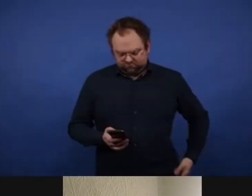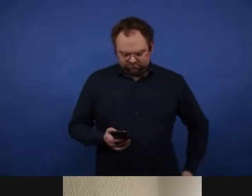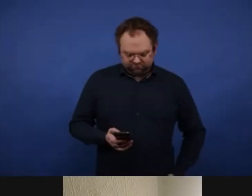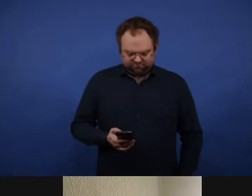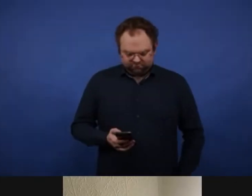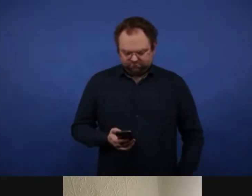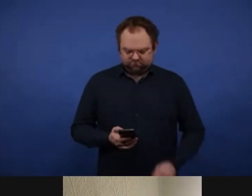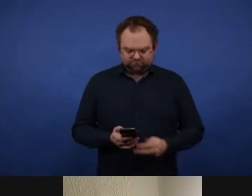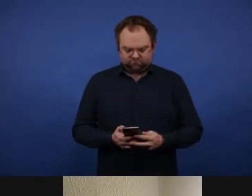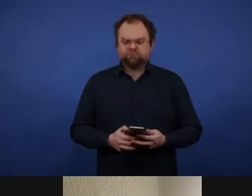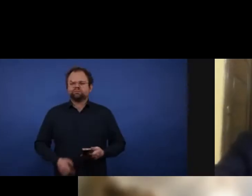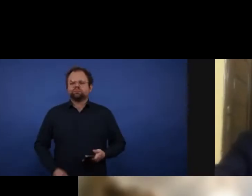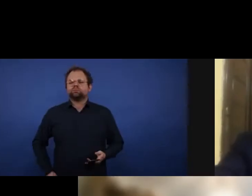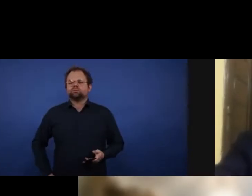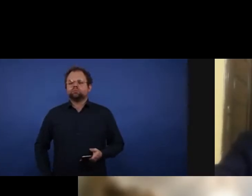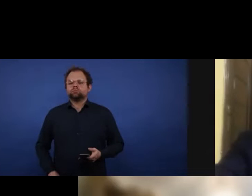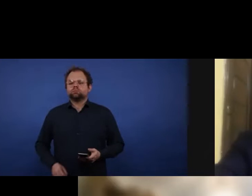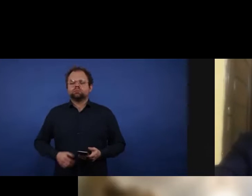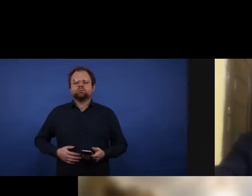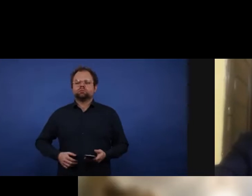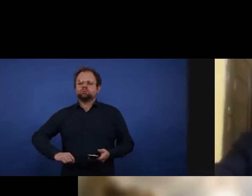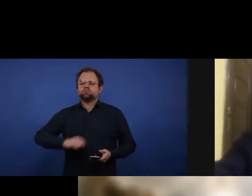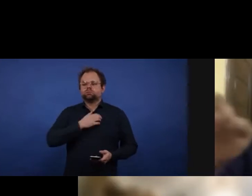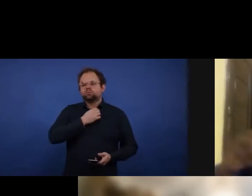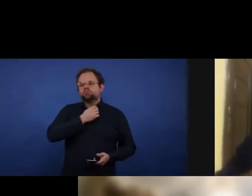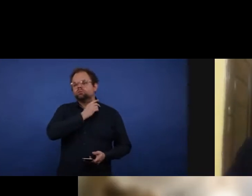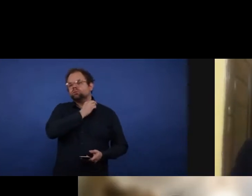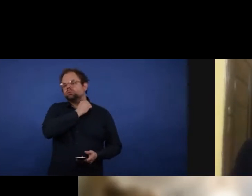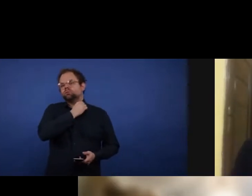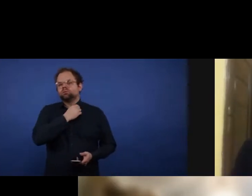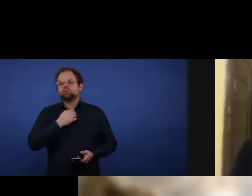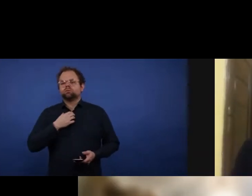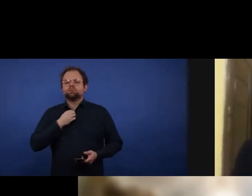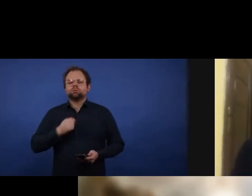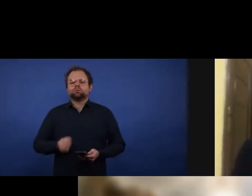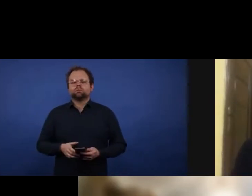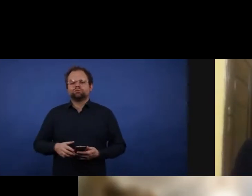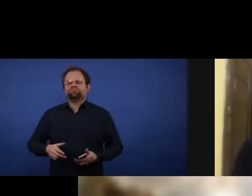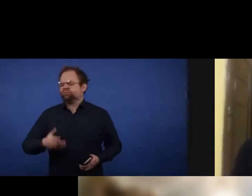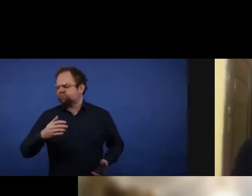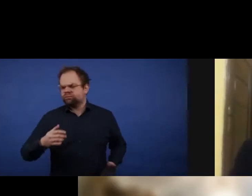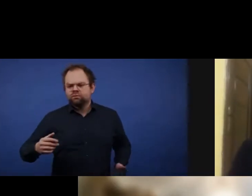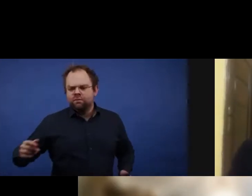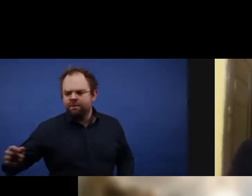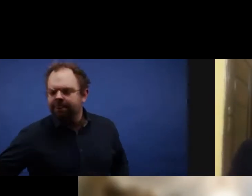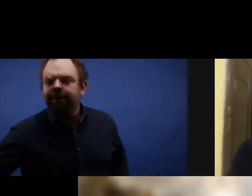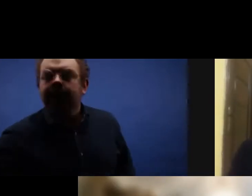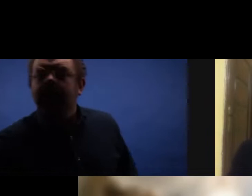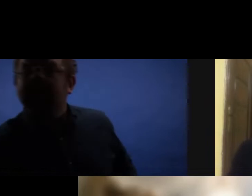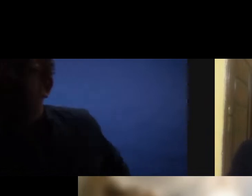Good morning, everyone. Welcome to the Europe-MENA regional discussion on humanitarian crisis